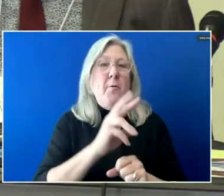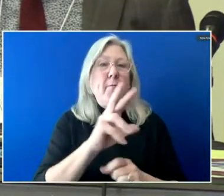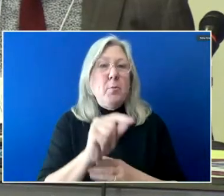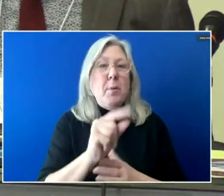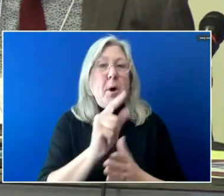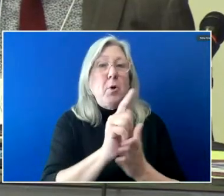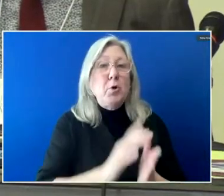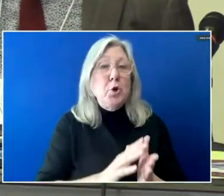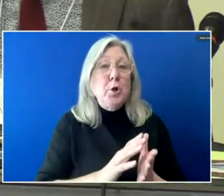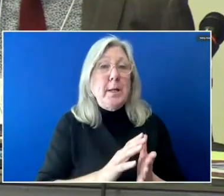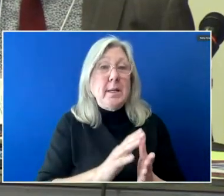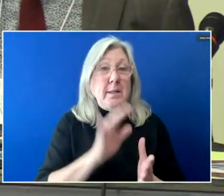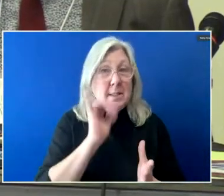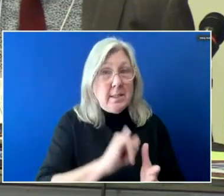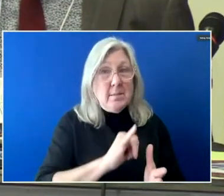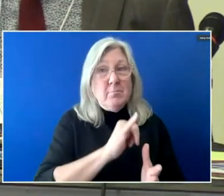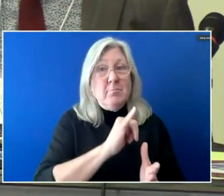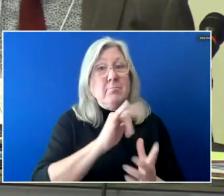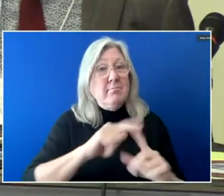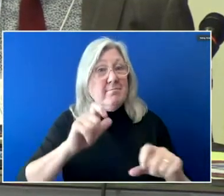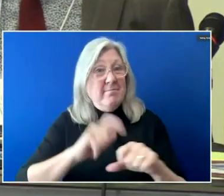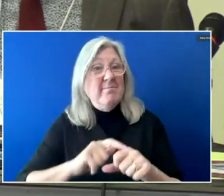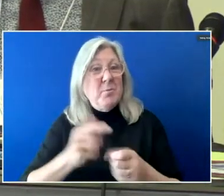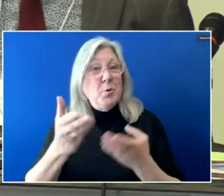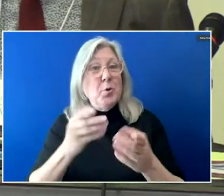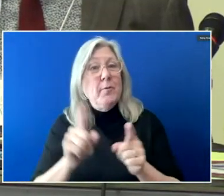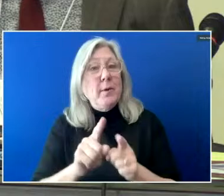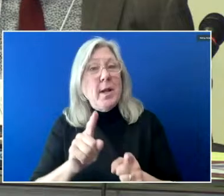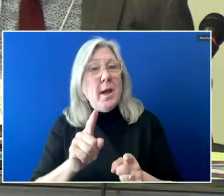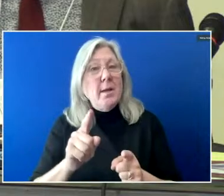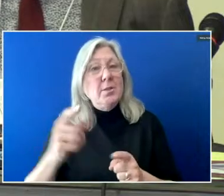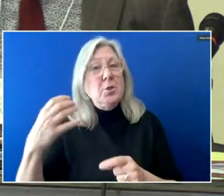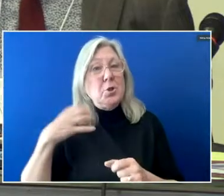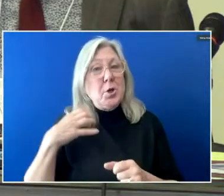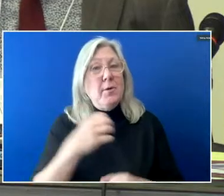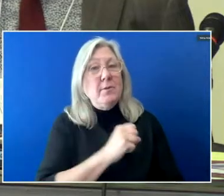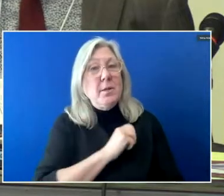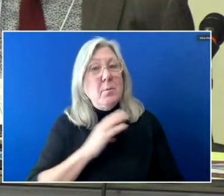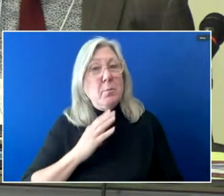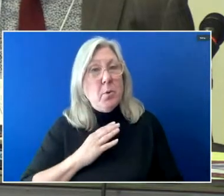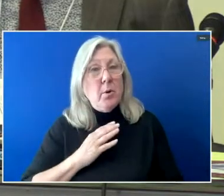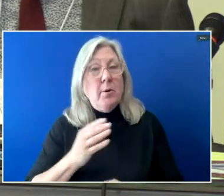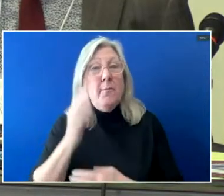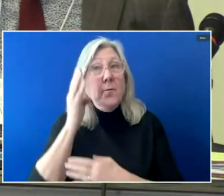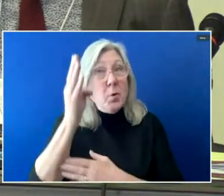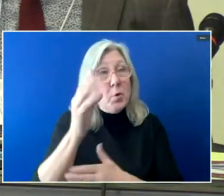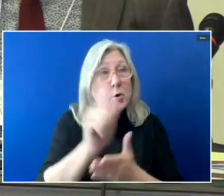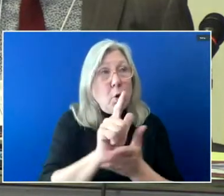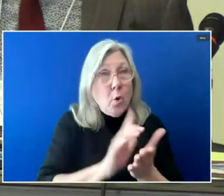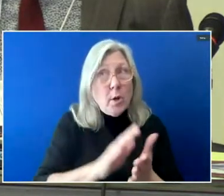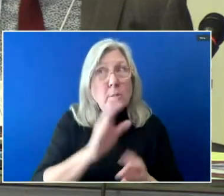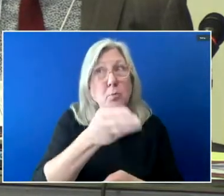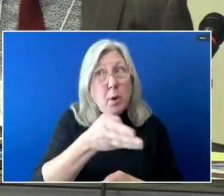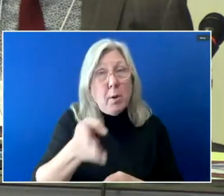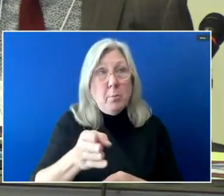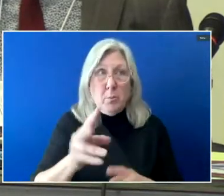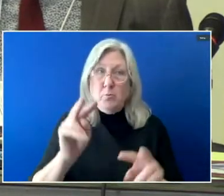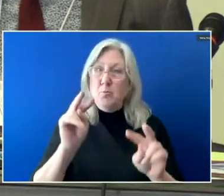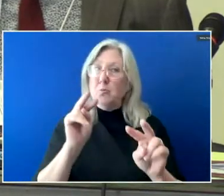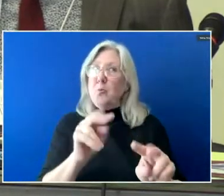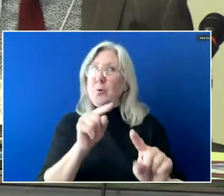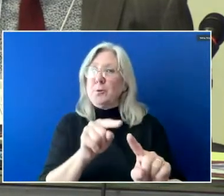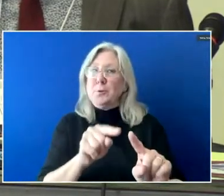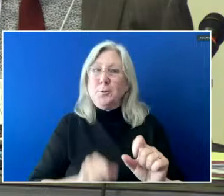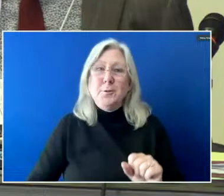serving as our select board chair future lawyers of brador take note and he